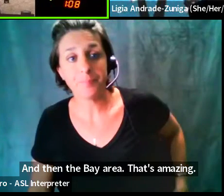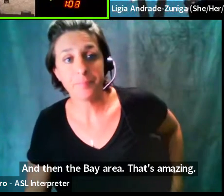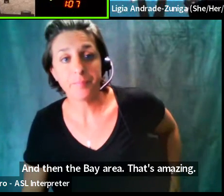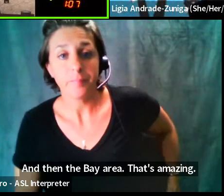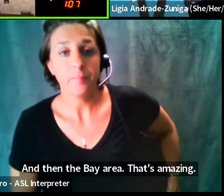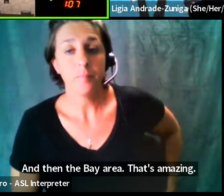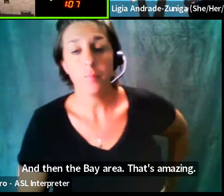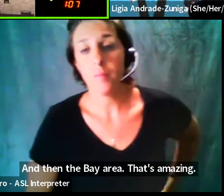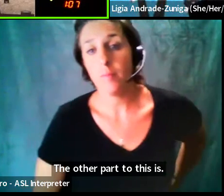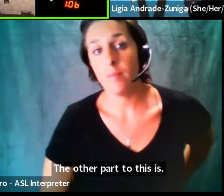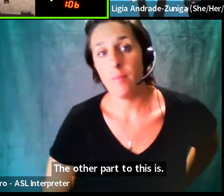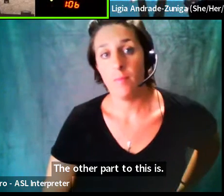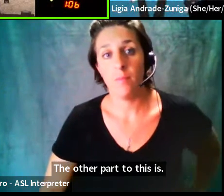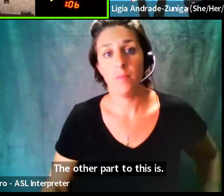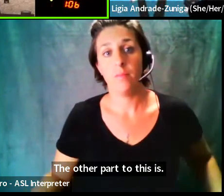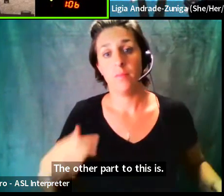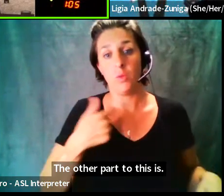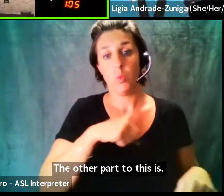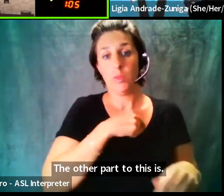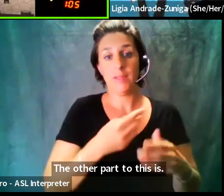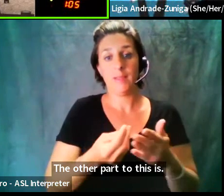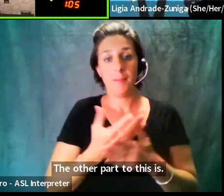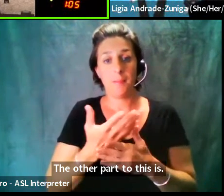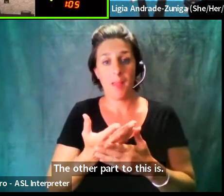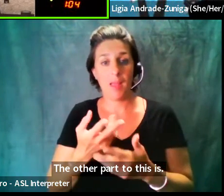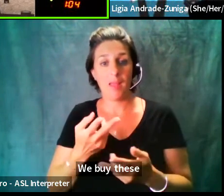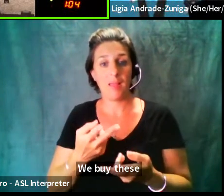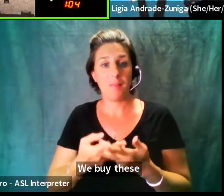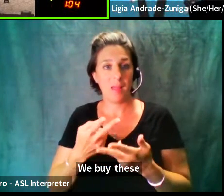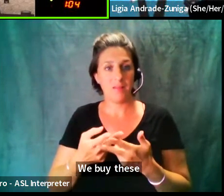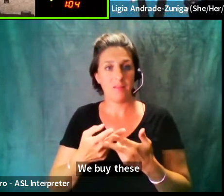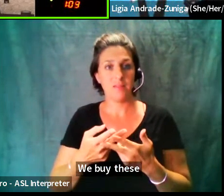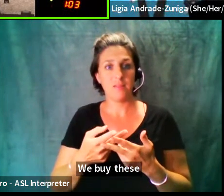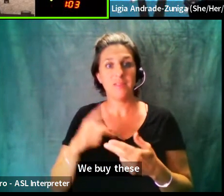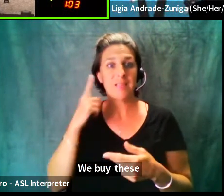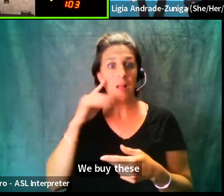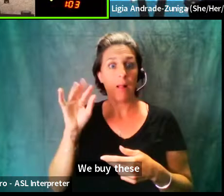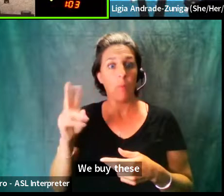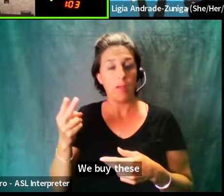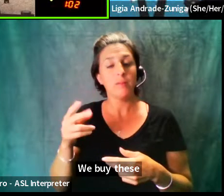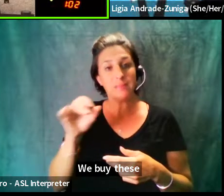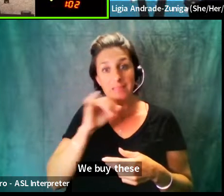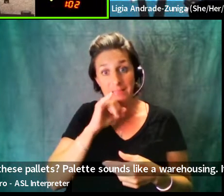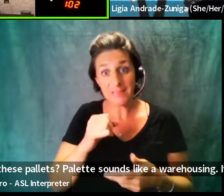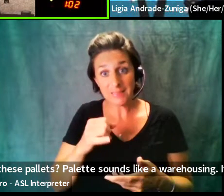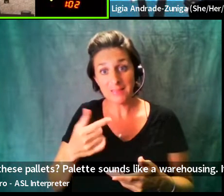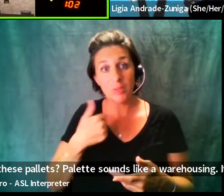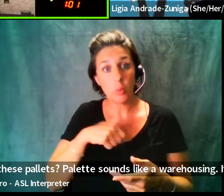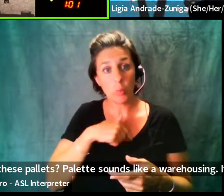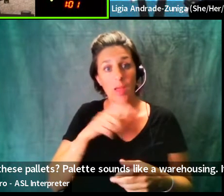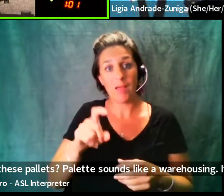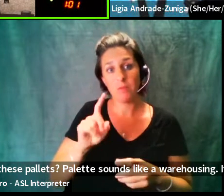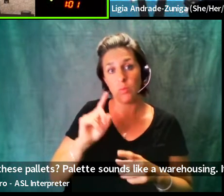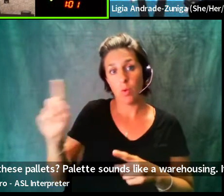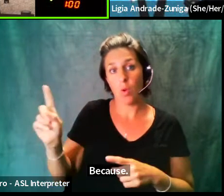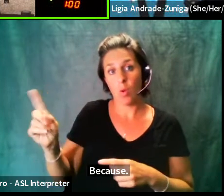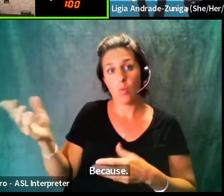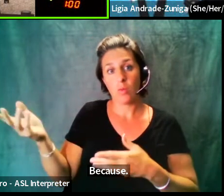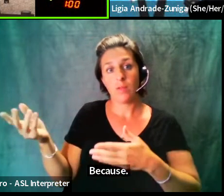we buy these pallets. Pallets sounds like a warehousing. It is, because we have to go and bring